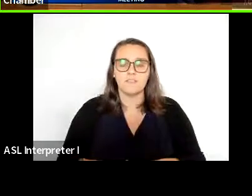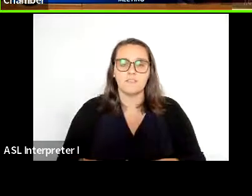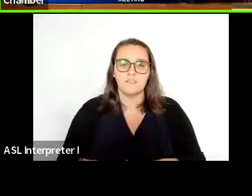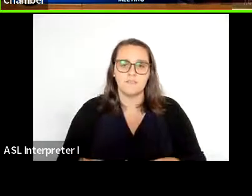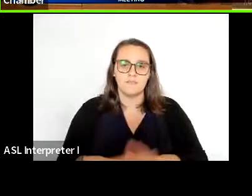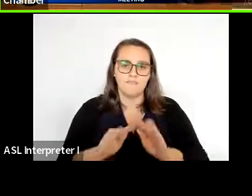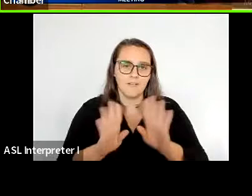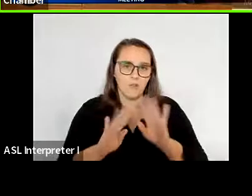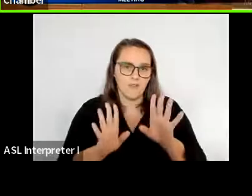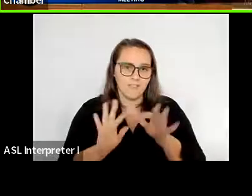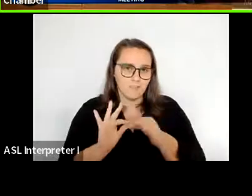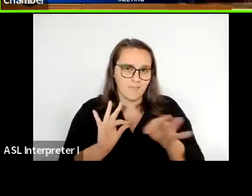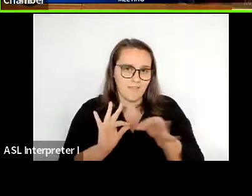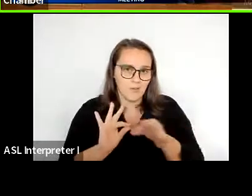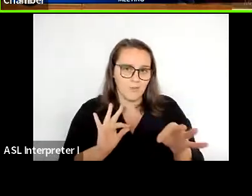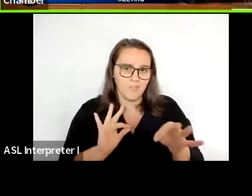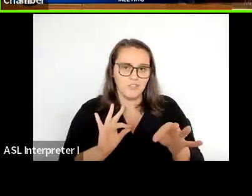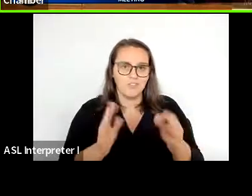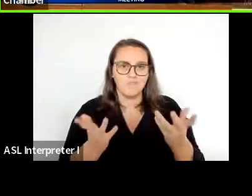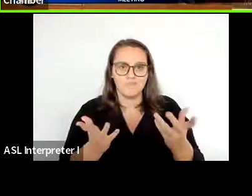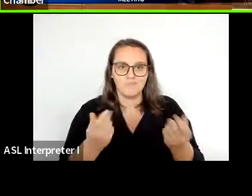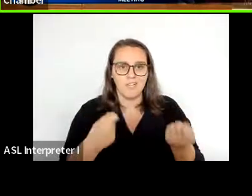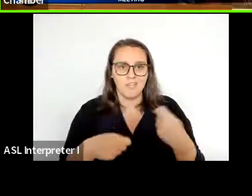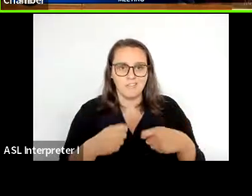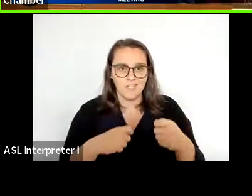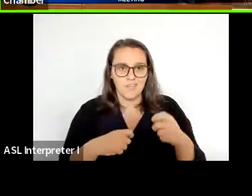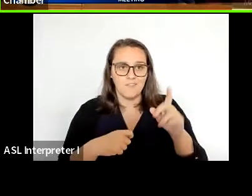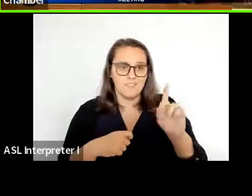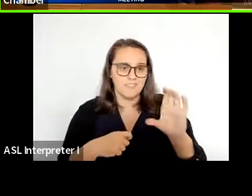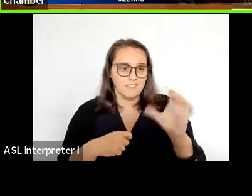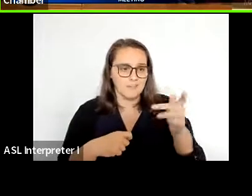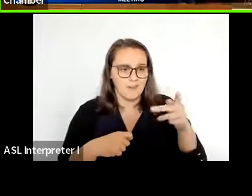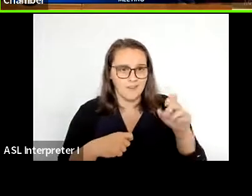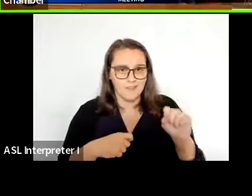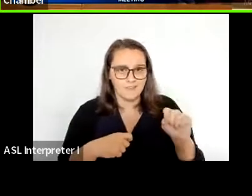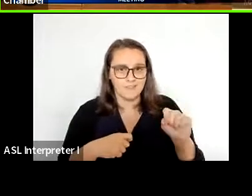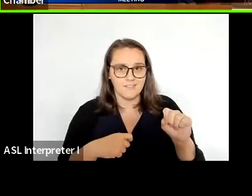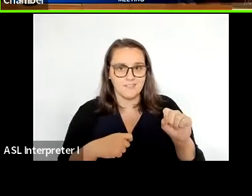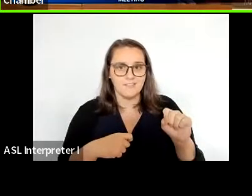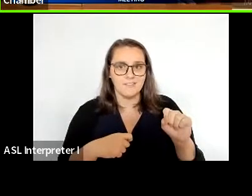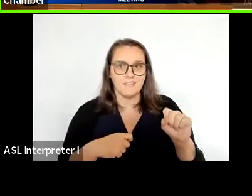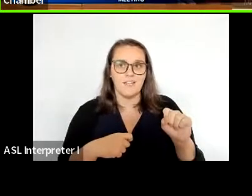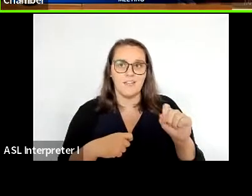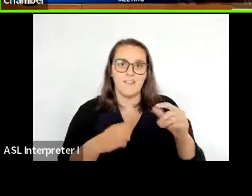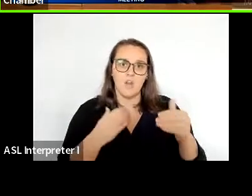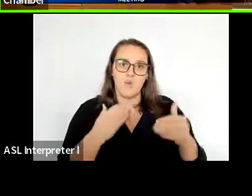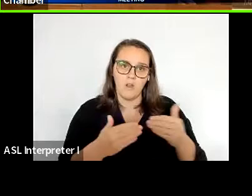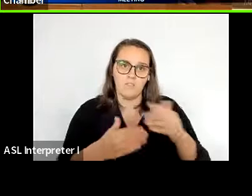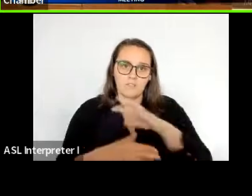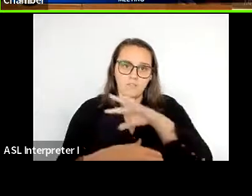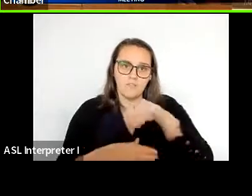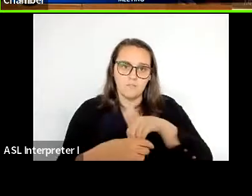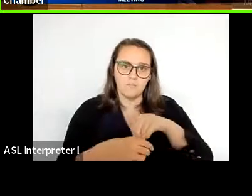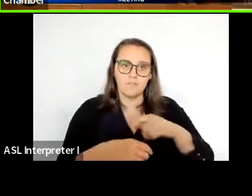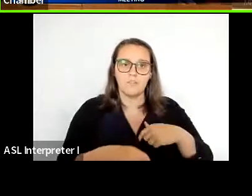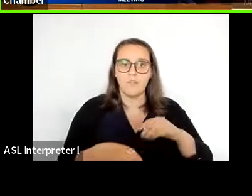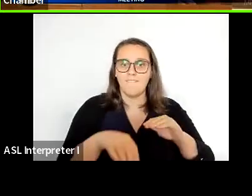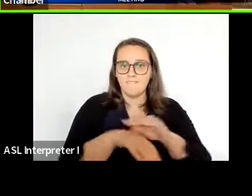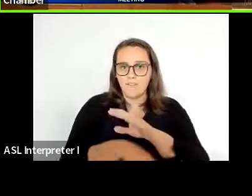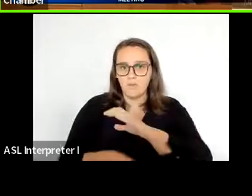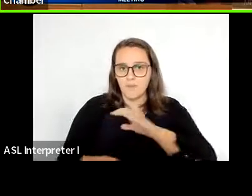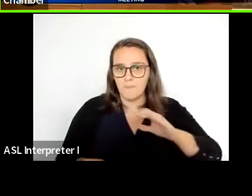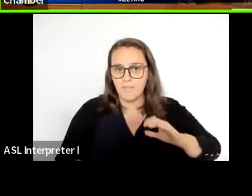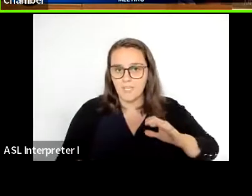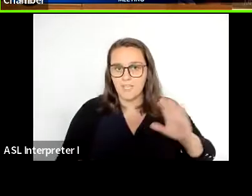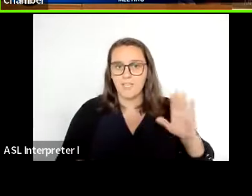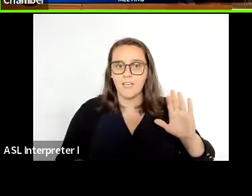clarifies some language that instead of the DCPS having a process that includes an advisory committee, it has a